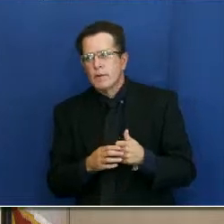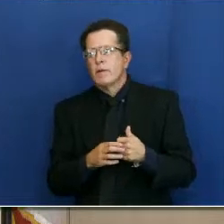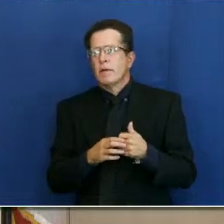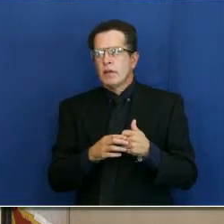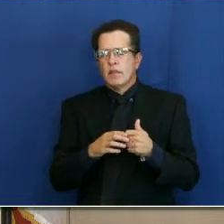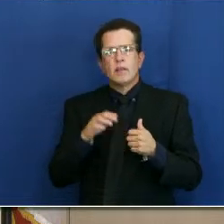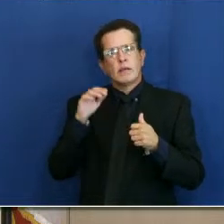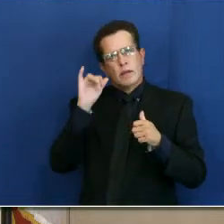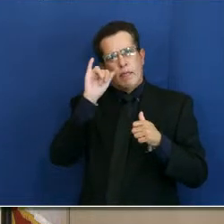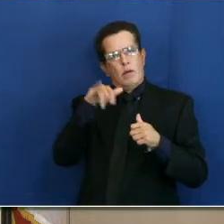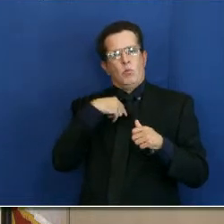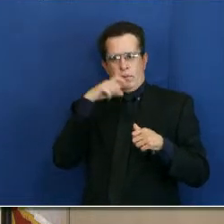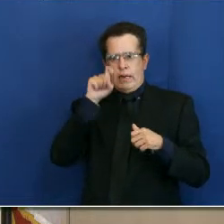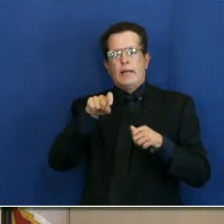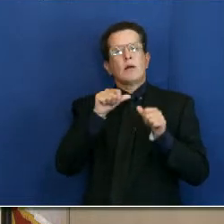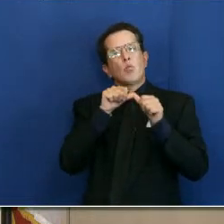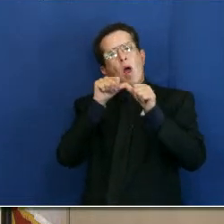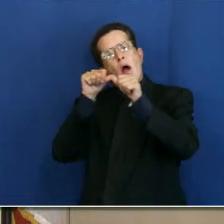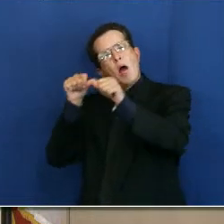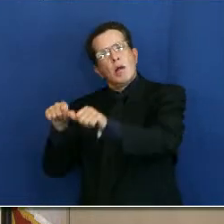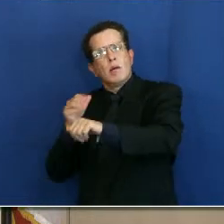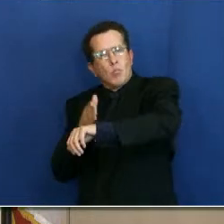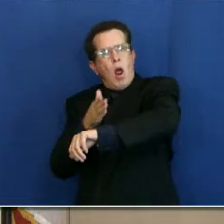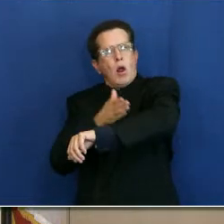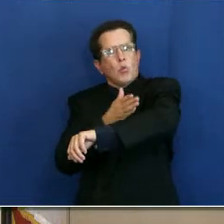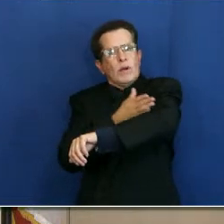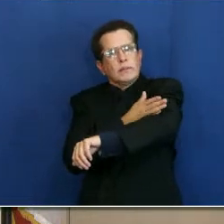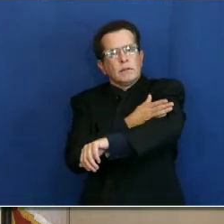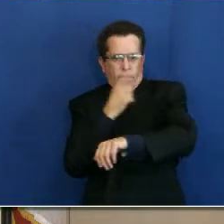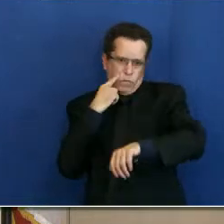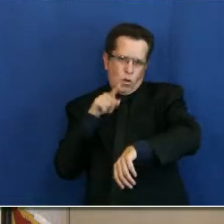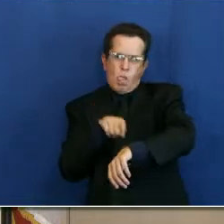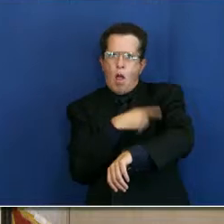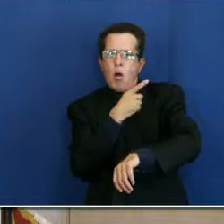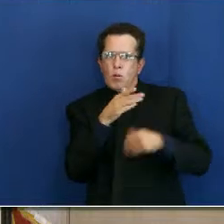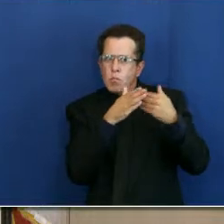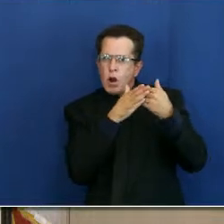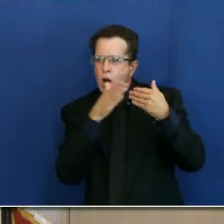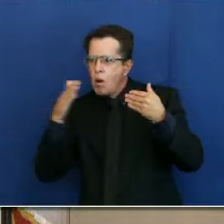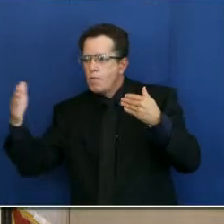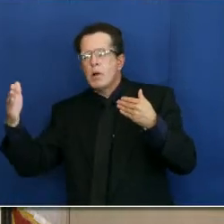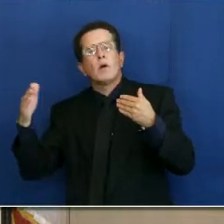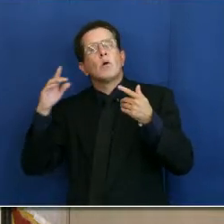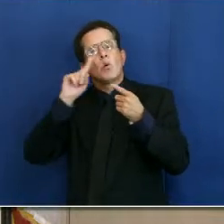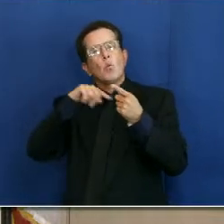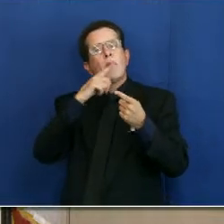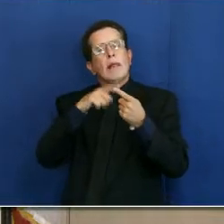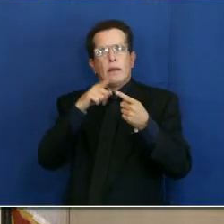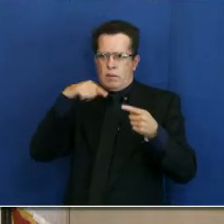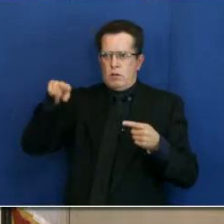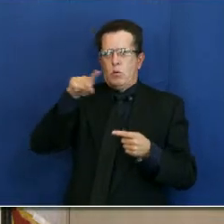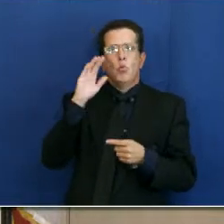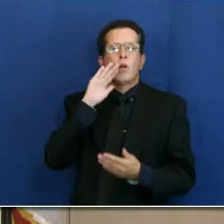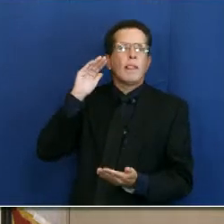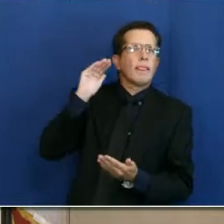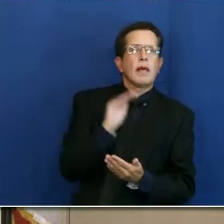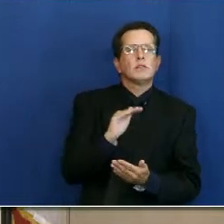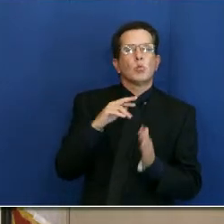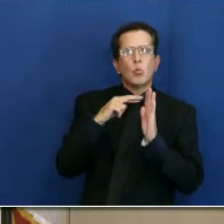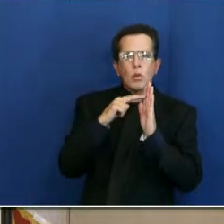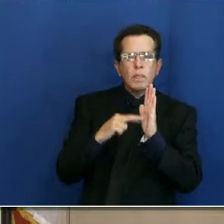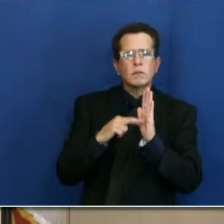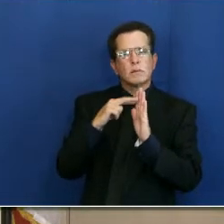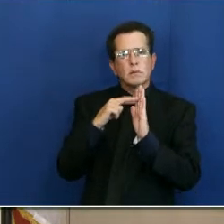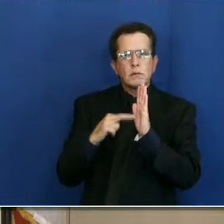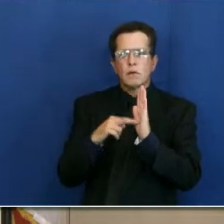progress even after we come off the watch list. At what point might the county be able to consider relaxing some of the rules regarding the